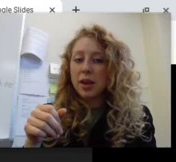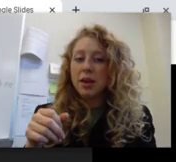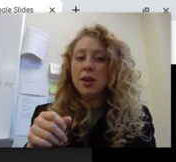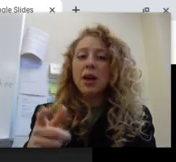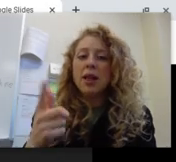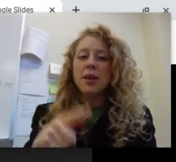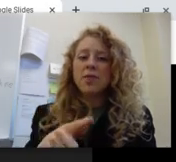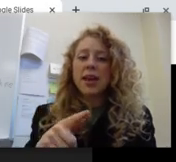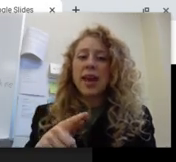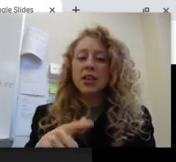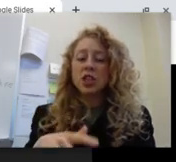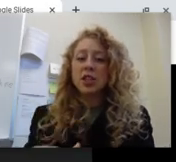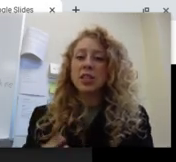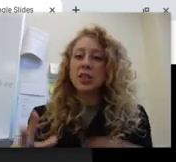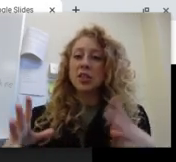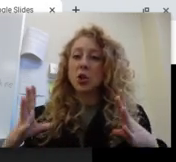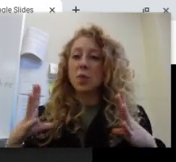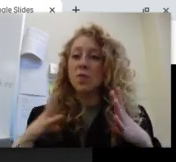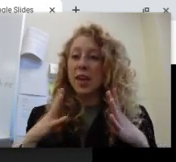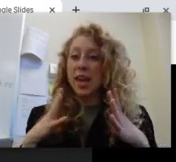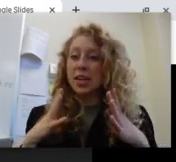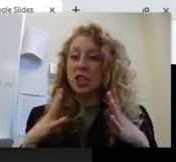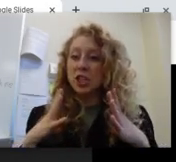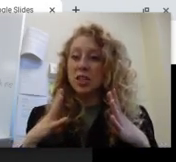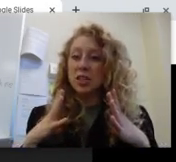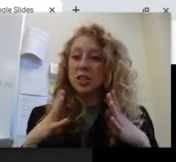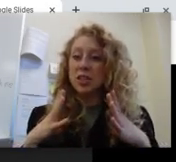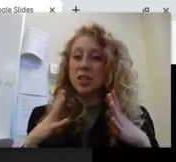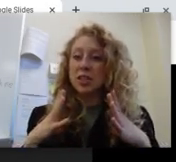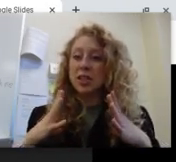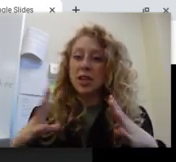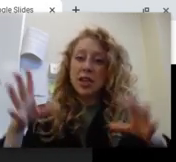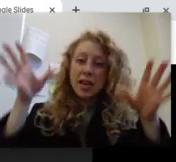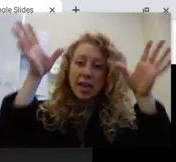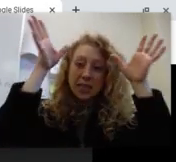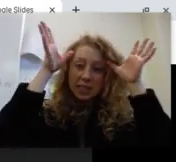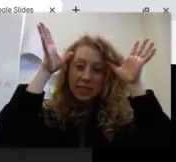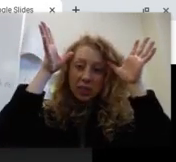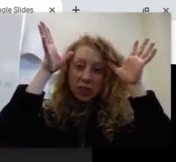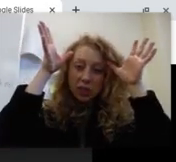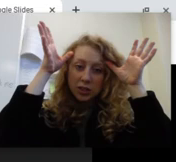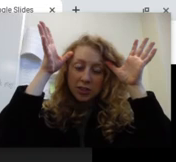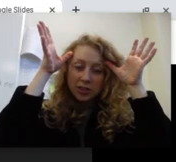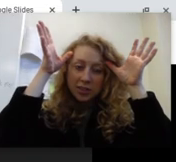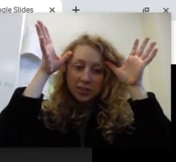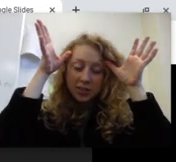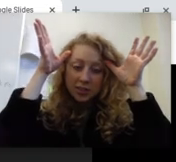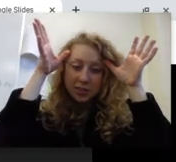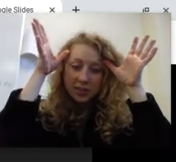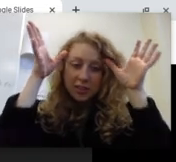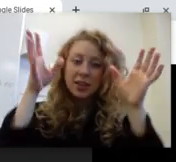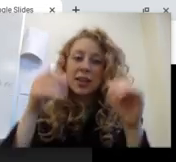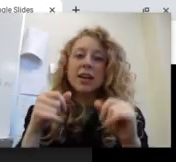I'm putting it. And then vacation and deer. So vacation and deer.